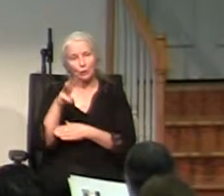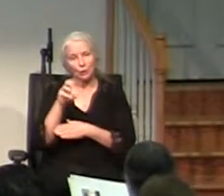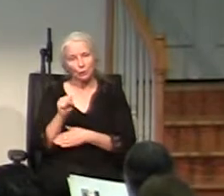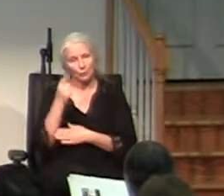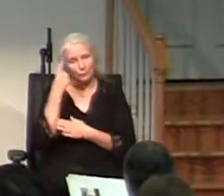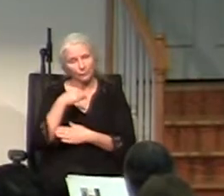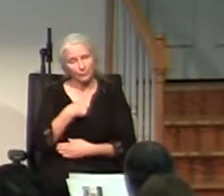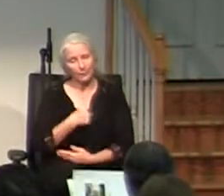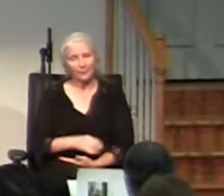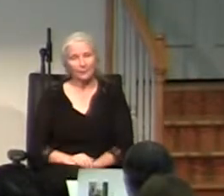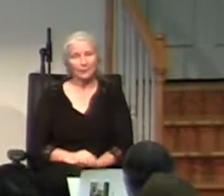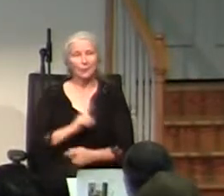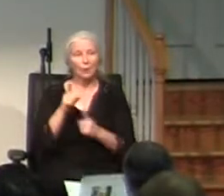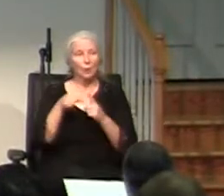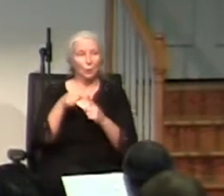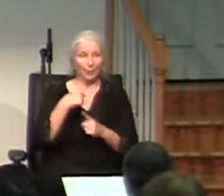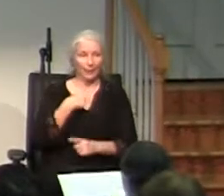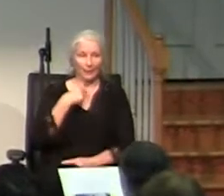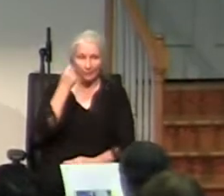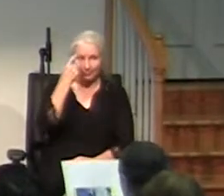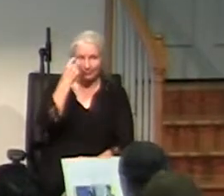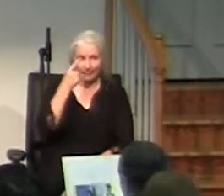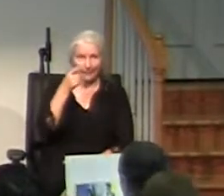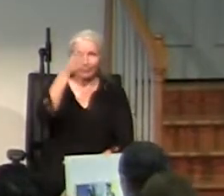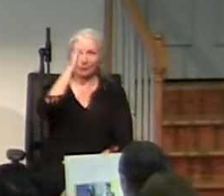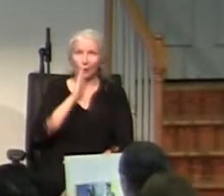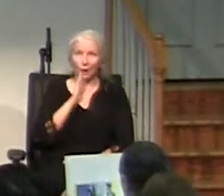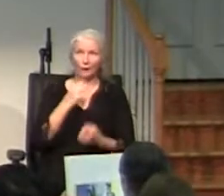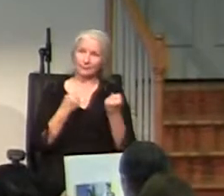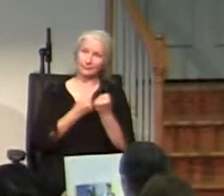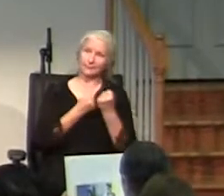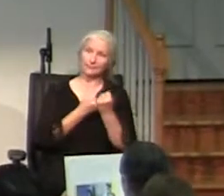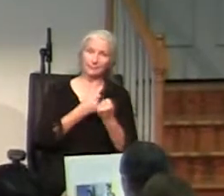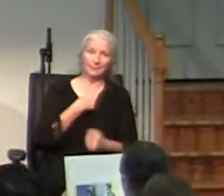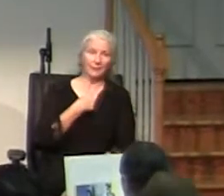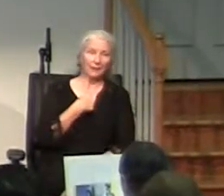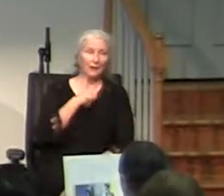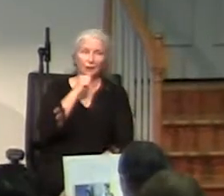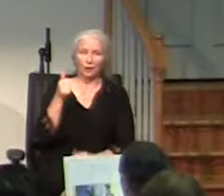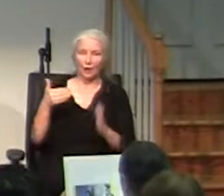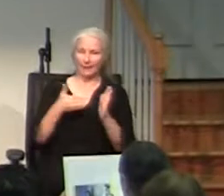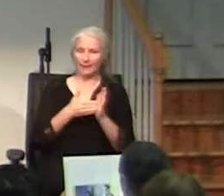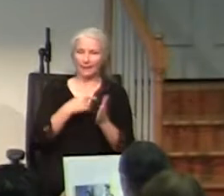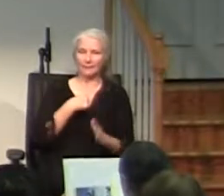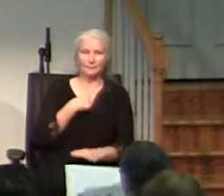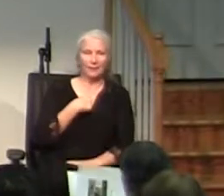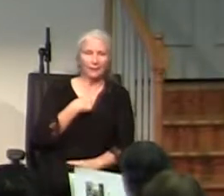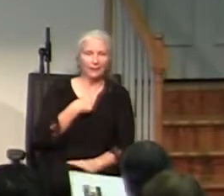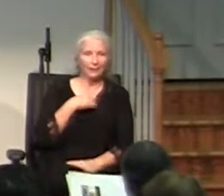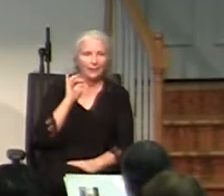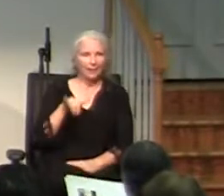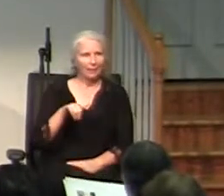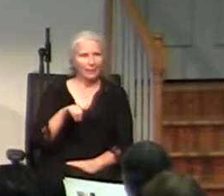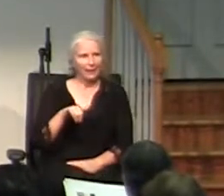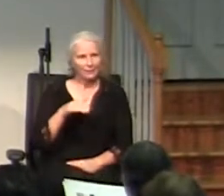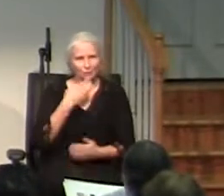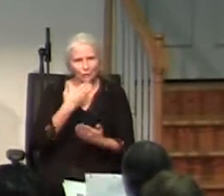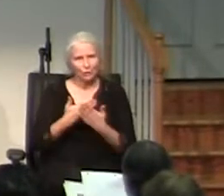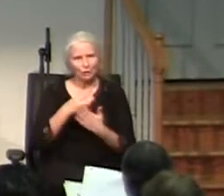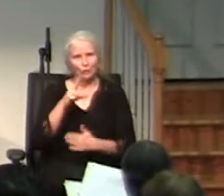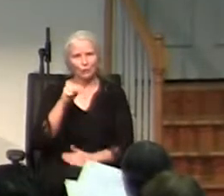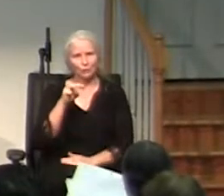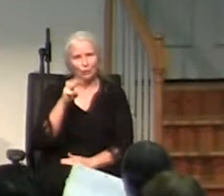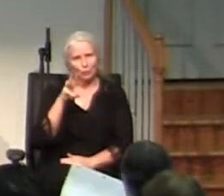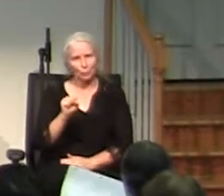When I figured out God was on my side, it was not against me. And say, that's what in the judgment He's on our side. He's for us.